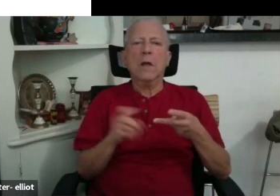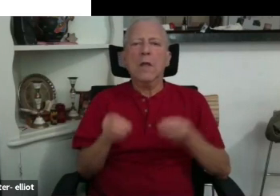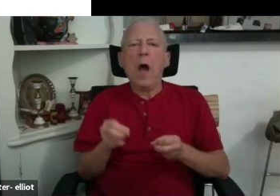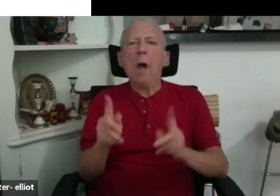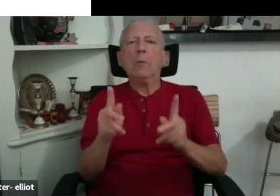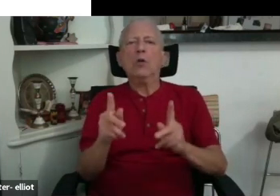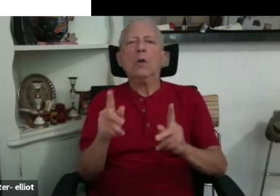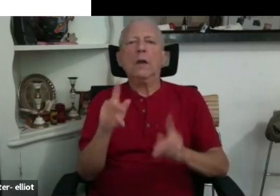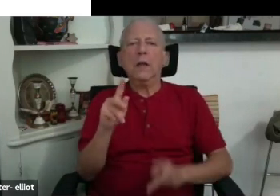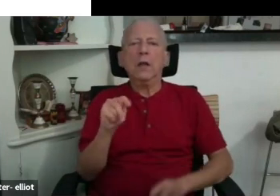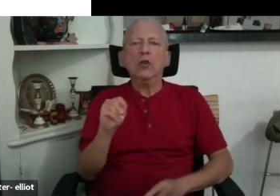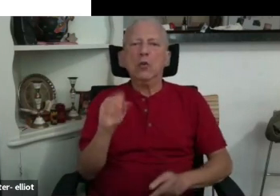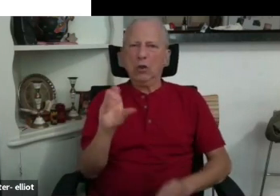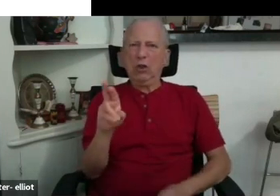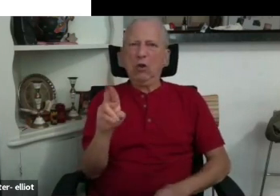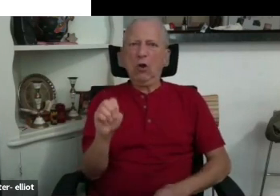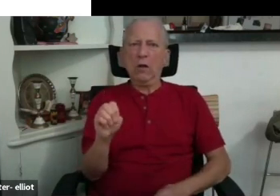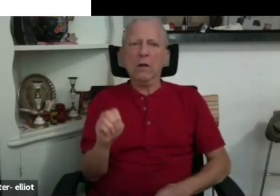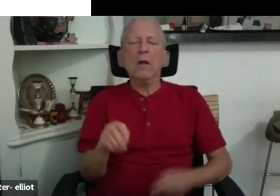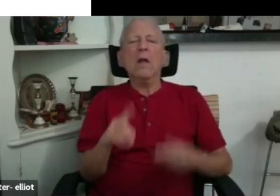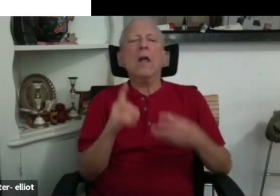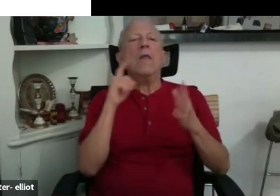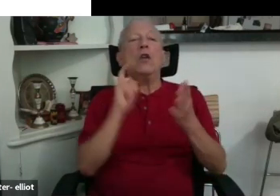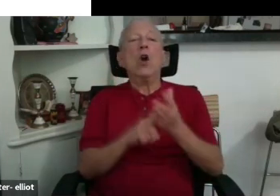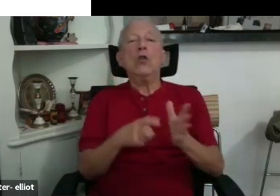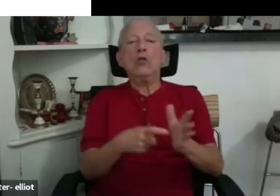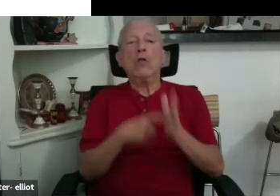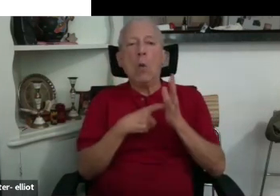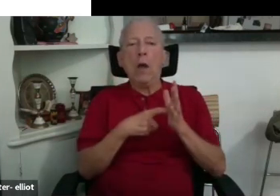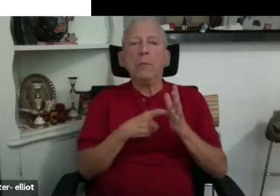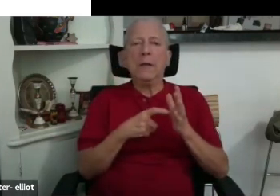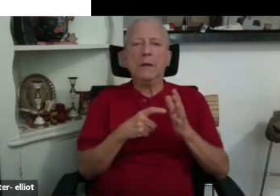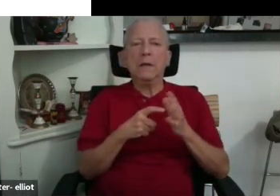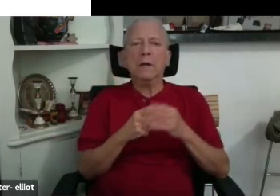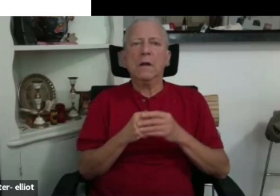to cure. With the notice requirement,